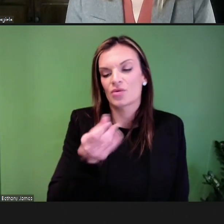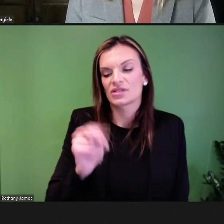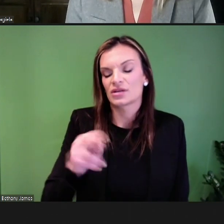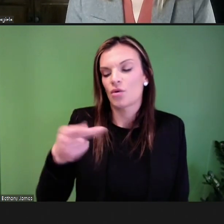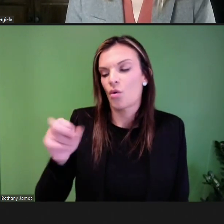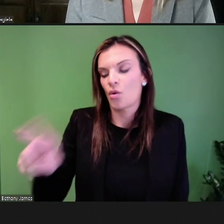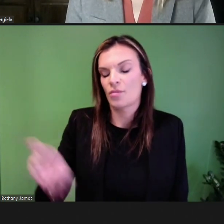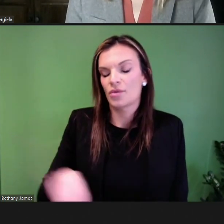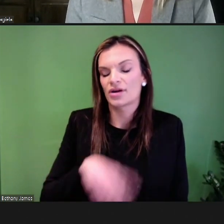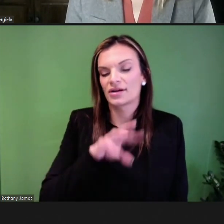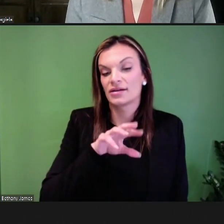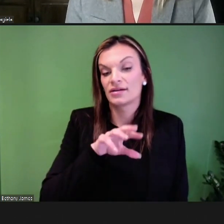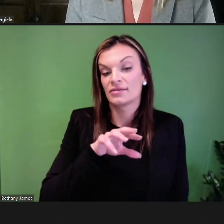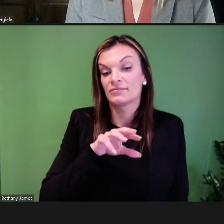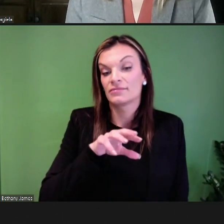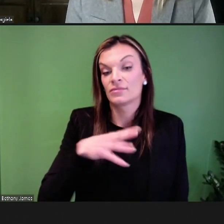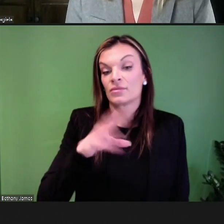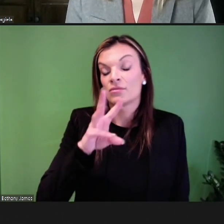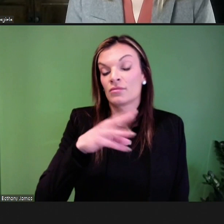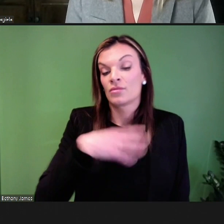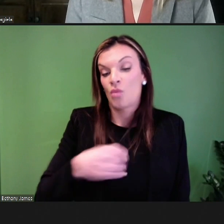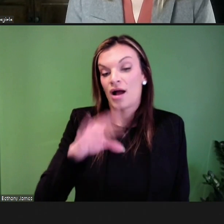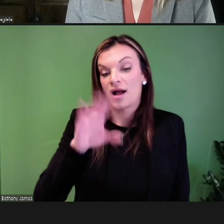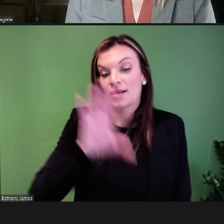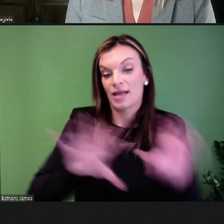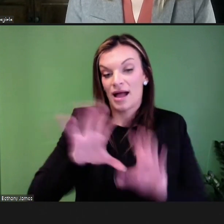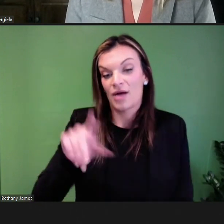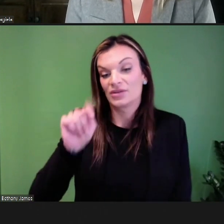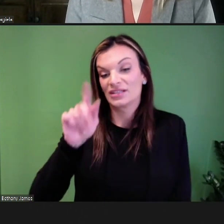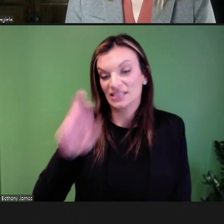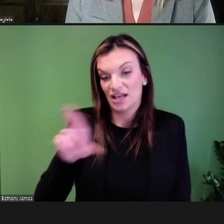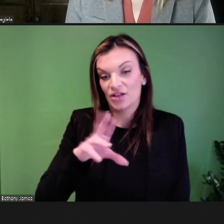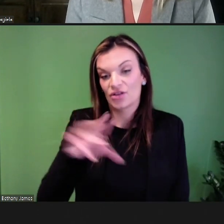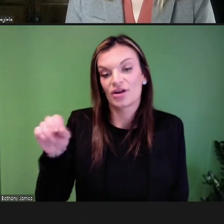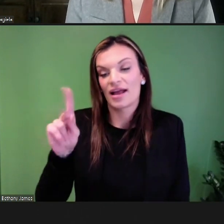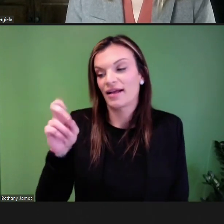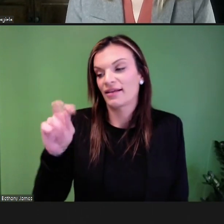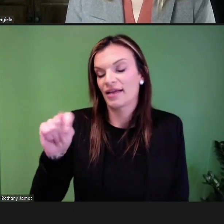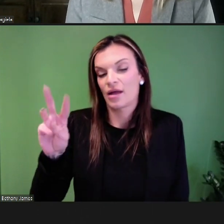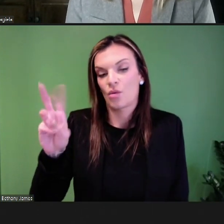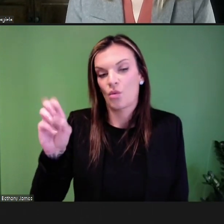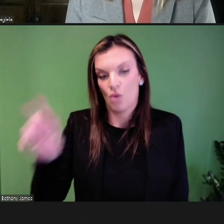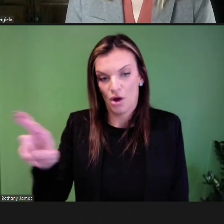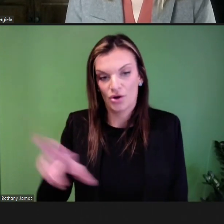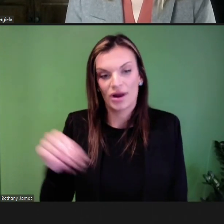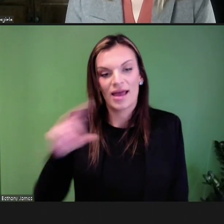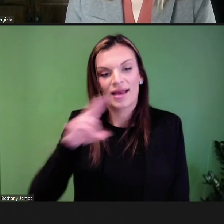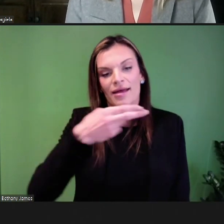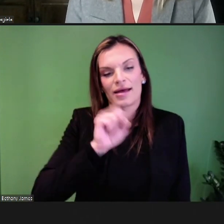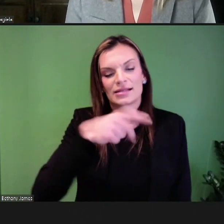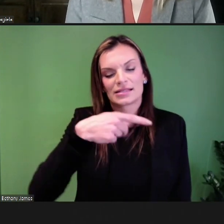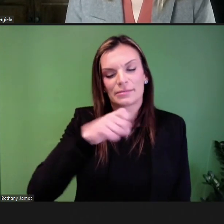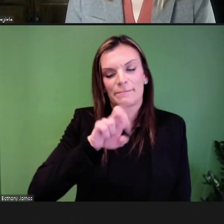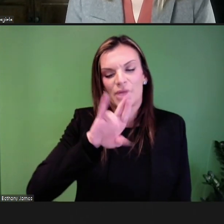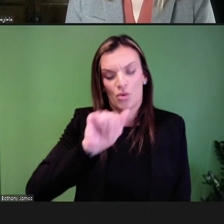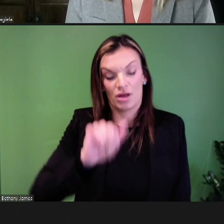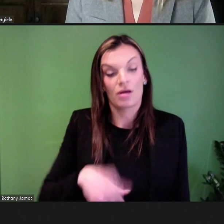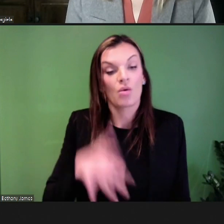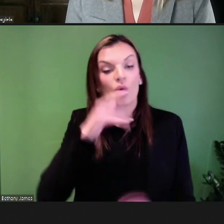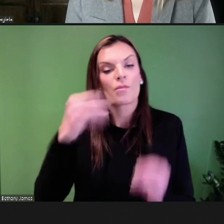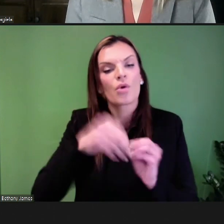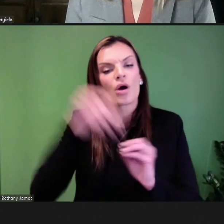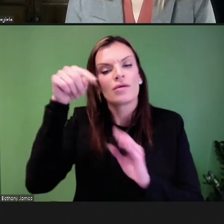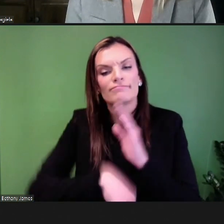Hesperia, White Cloud, Hart, Taylor, and Pentwater. Details will be announced soon so people know exactly when and where they